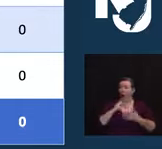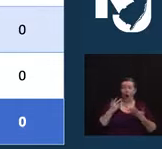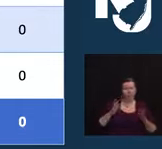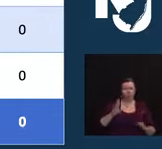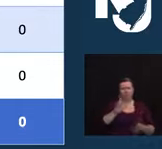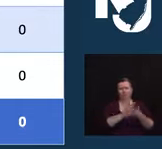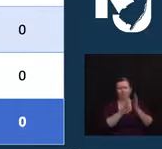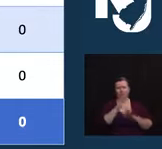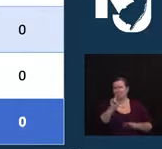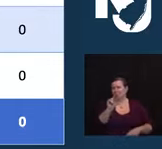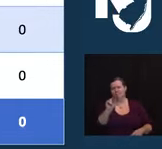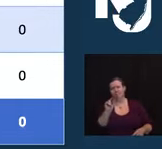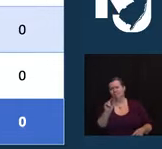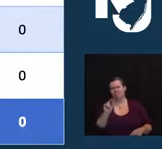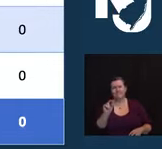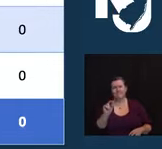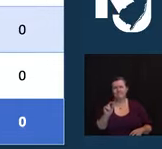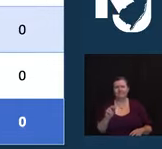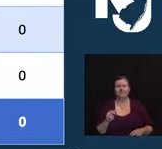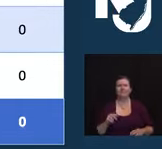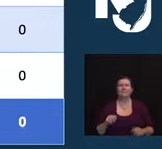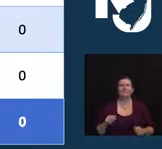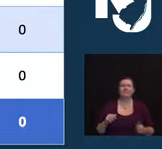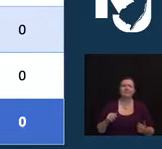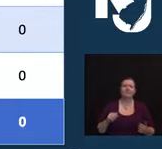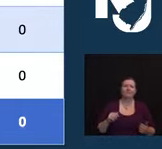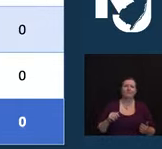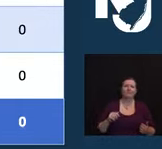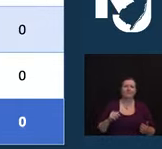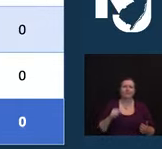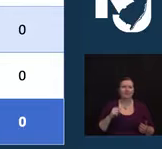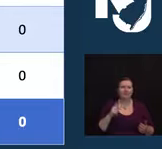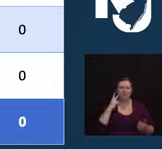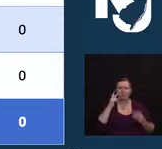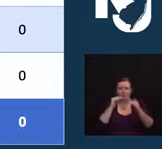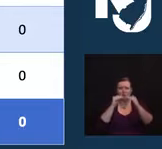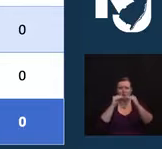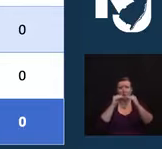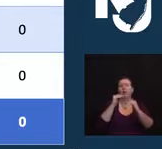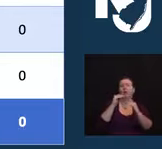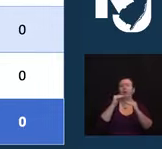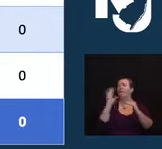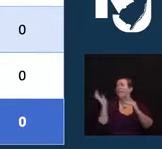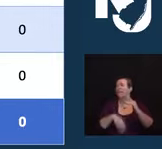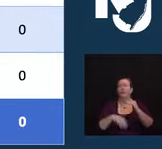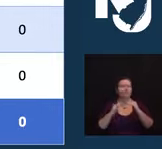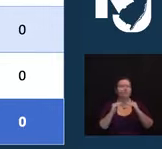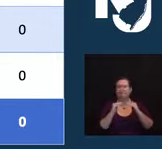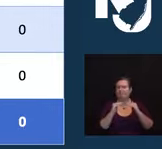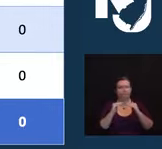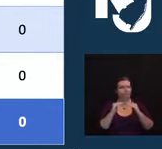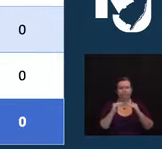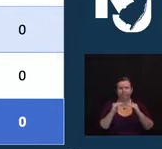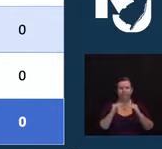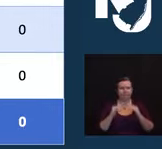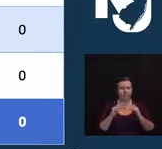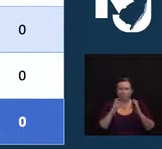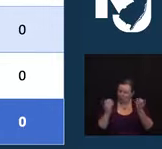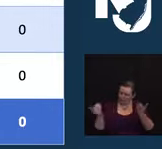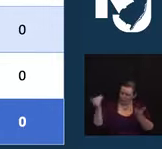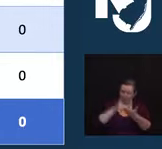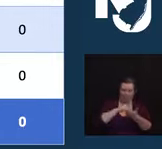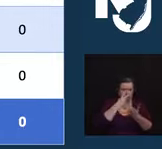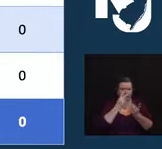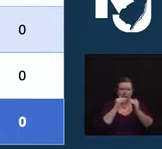that the digital divide isn't allowed to creak back open. And closing the digital divide wasn't just about